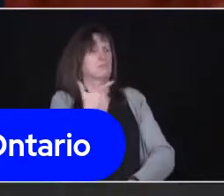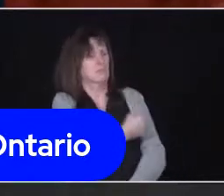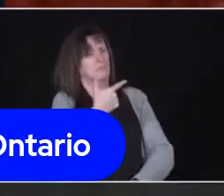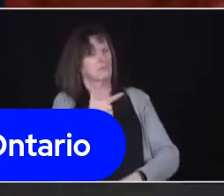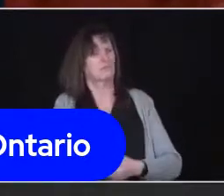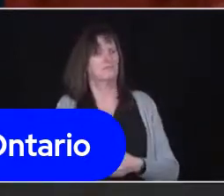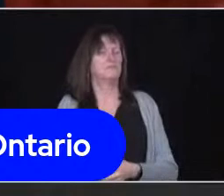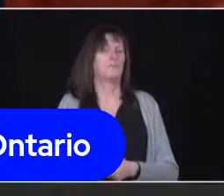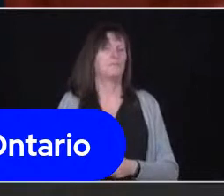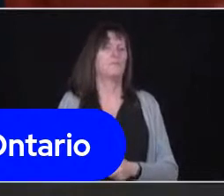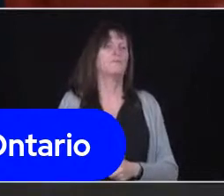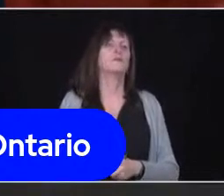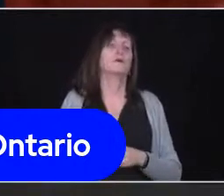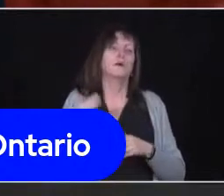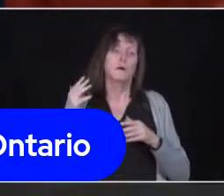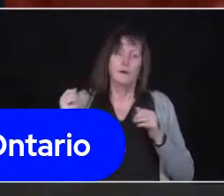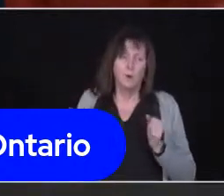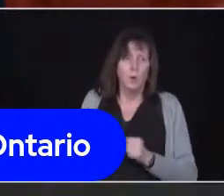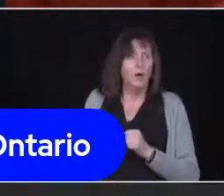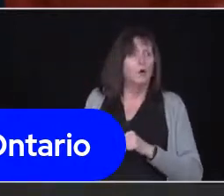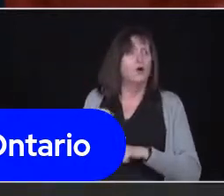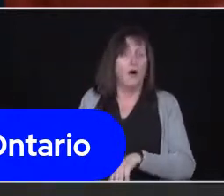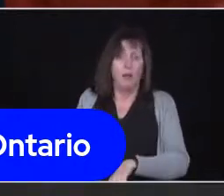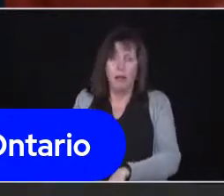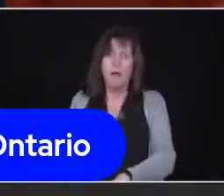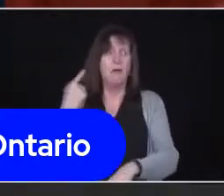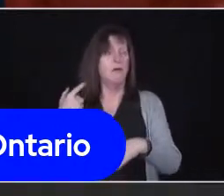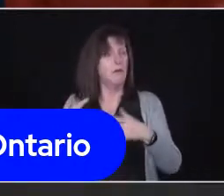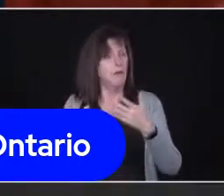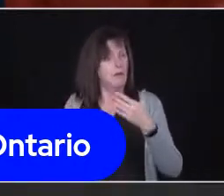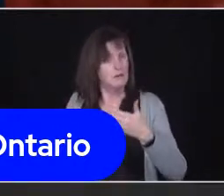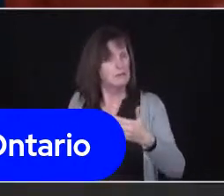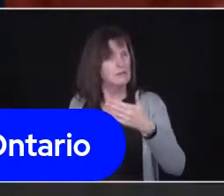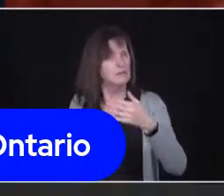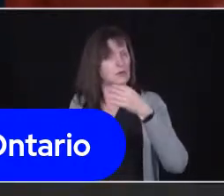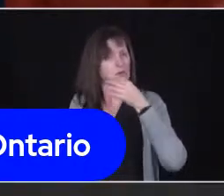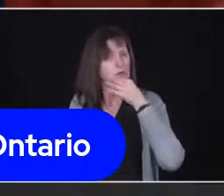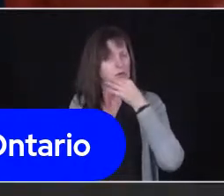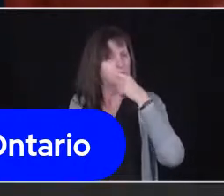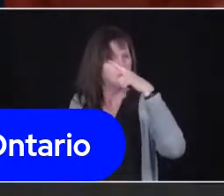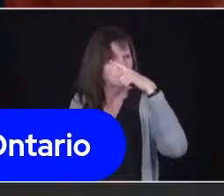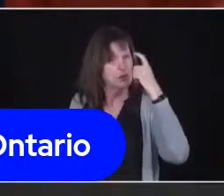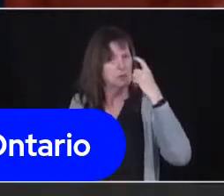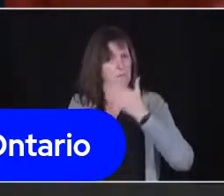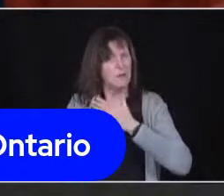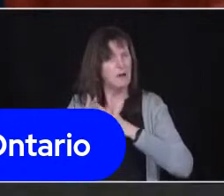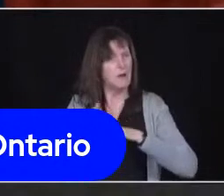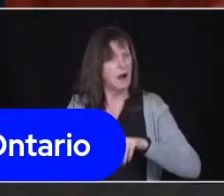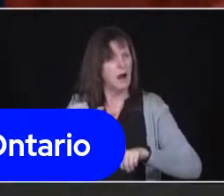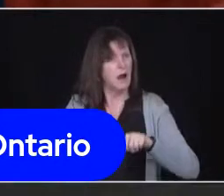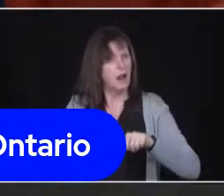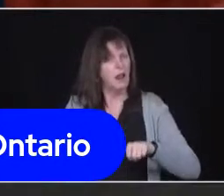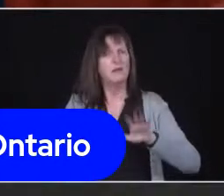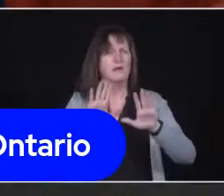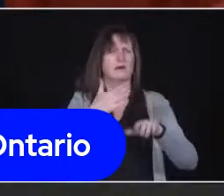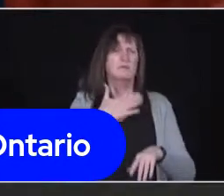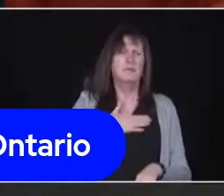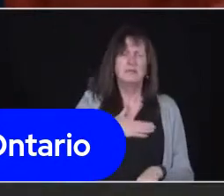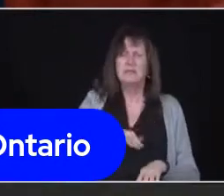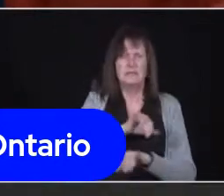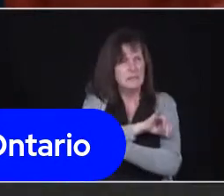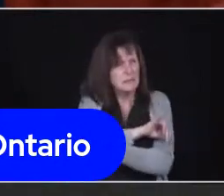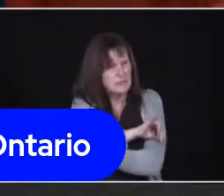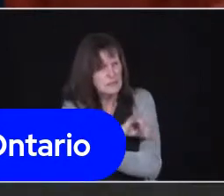risk. I am asking all Ontarians to please stay home to stop the third wave from threatening our